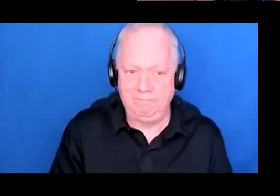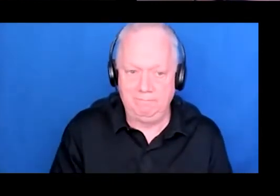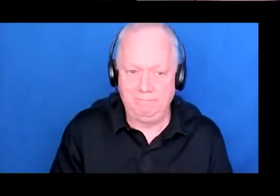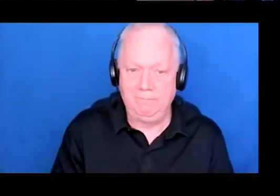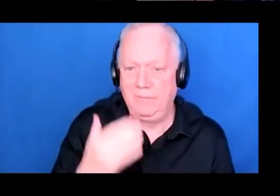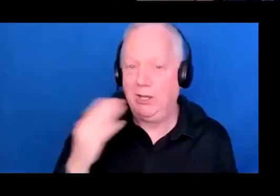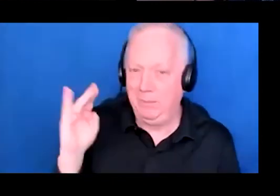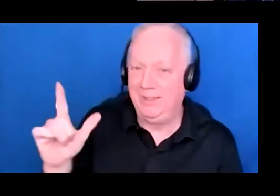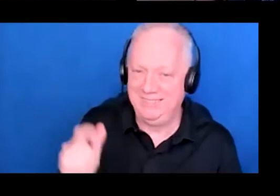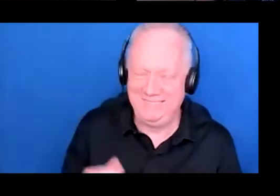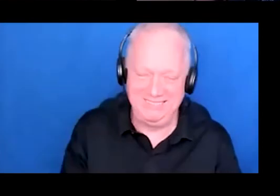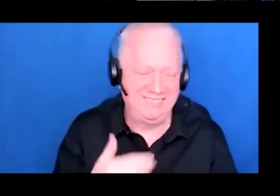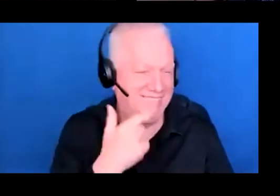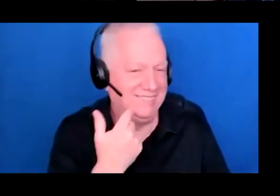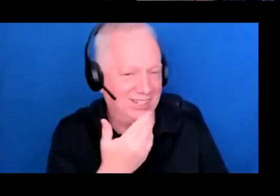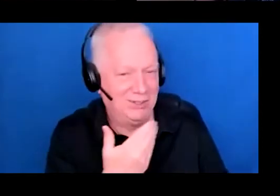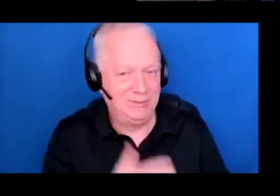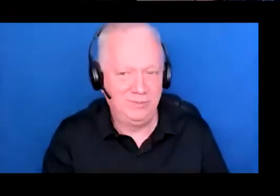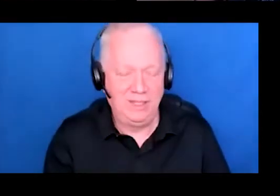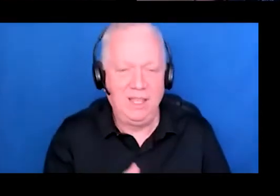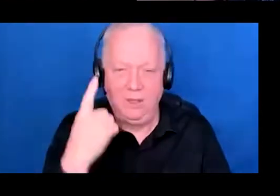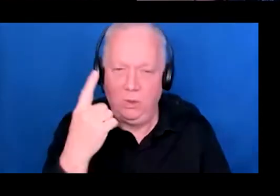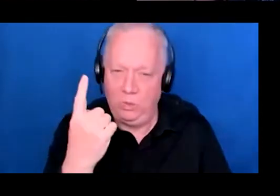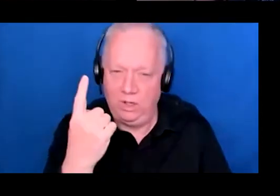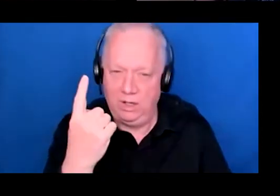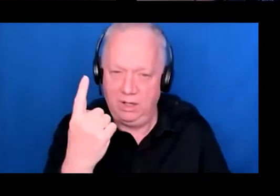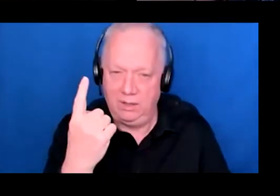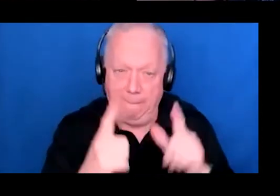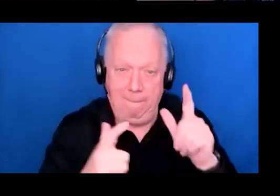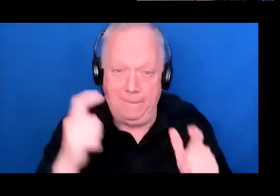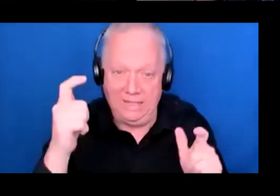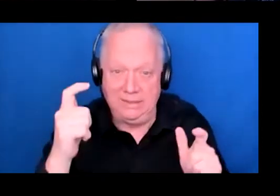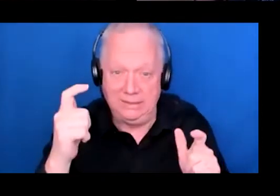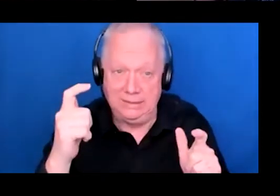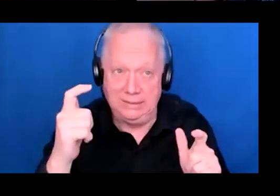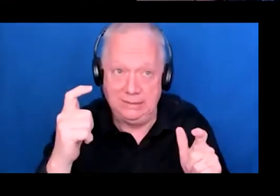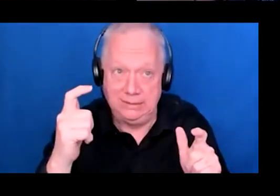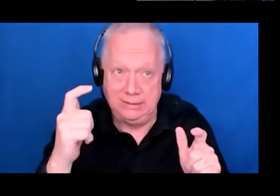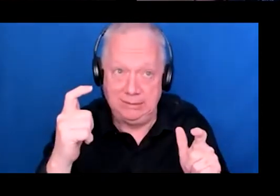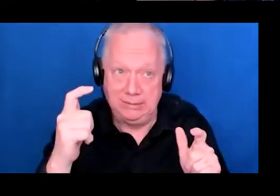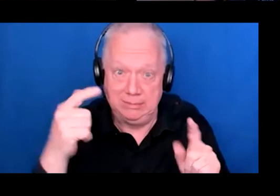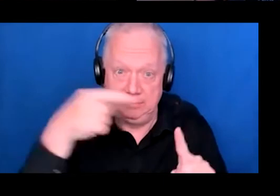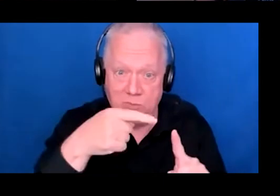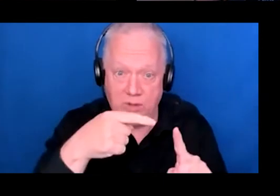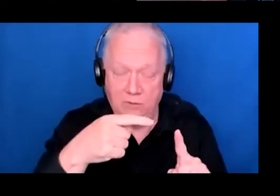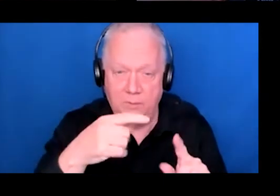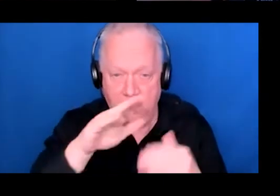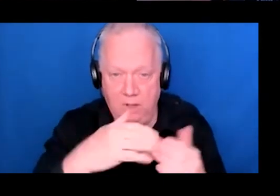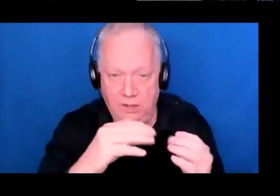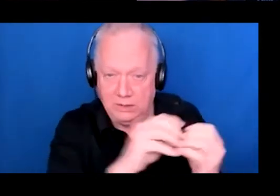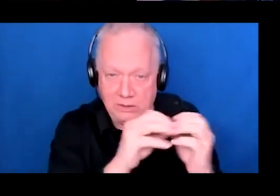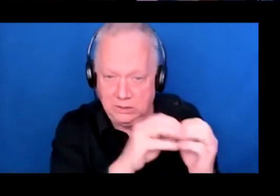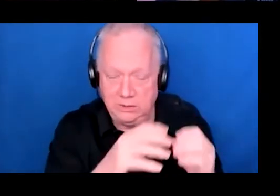you, Bill. Thank you. I mean, I think the biggest contention I feel like out of all of it